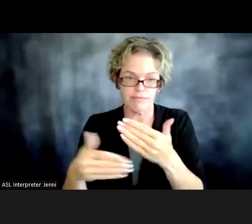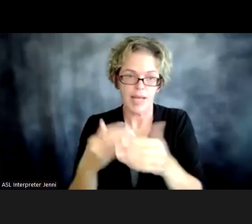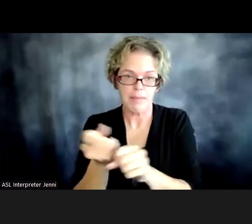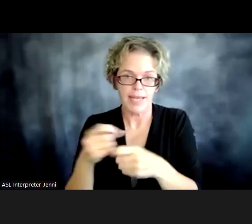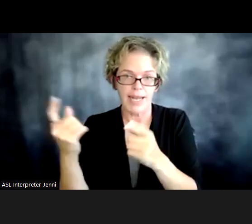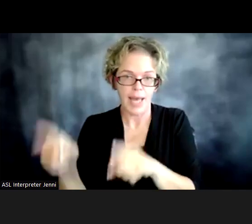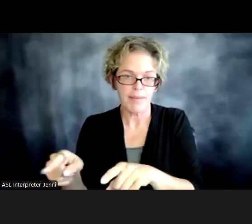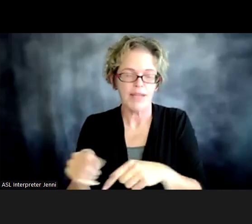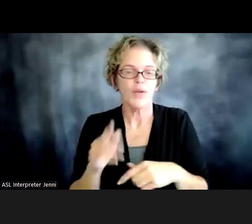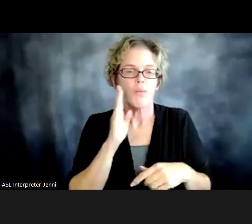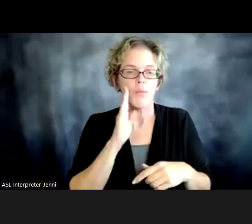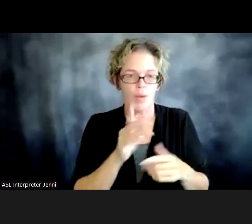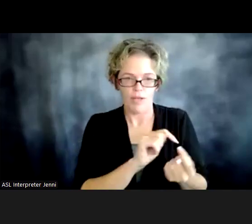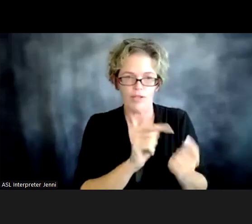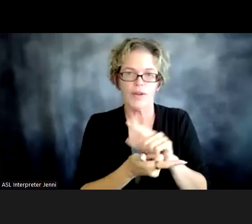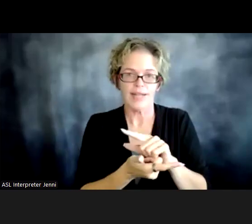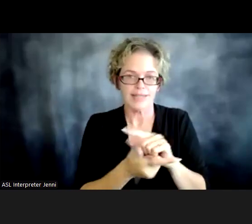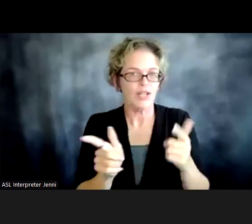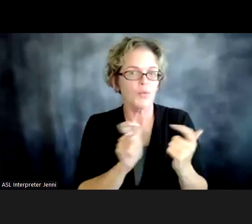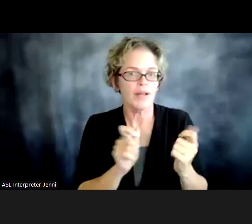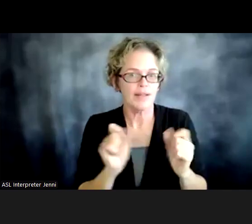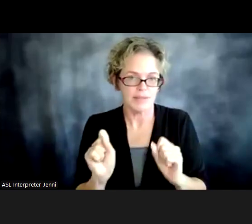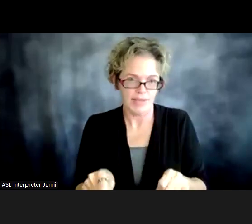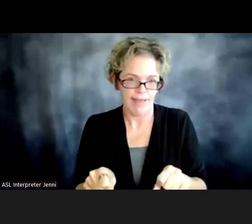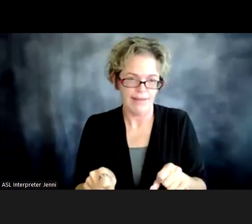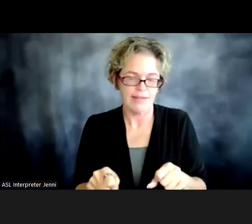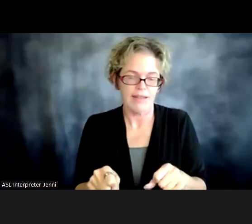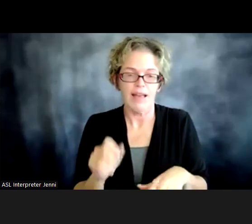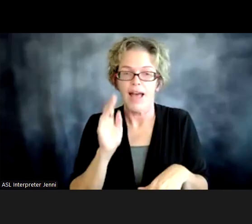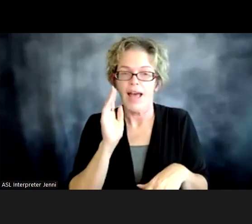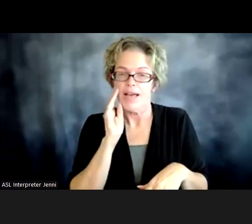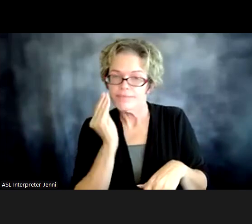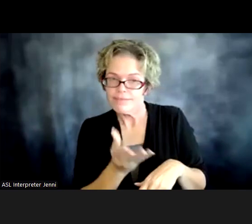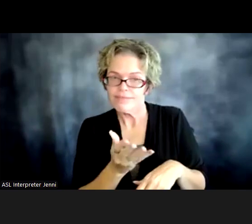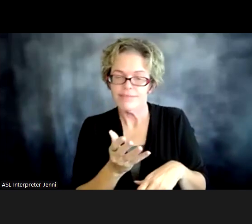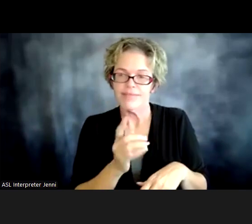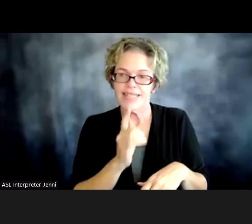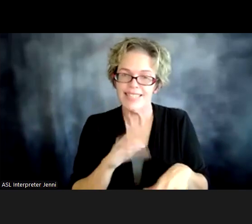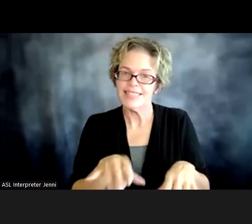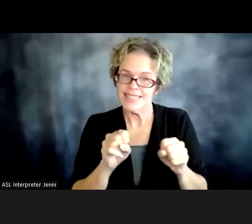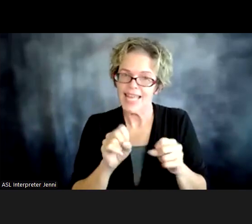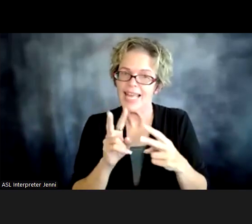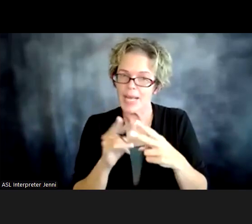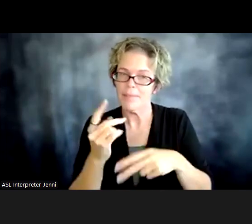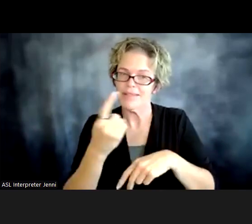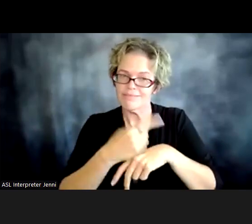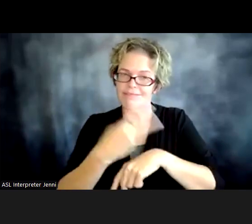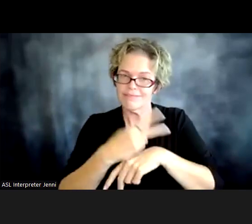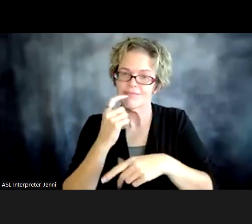so we will translate that as quickly as we can. I will note it does take a couple of days for that to